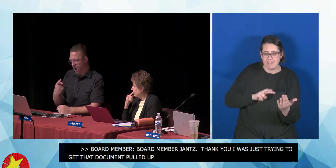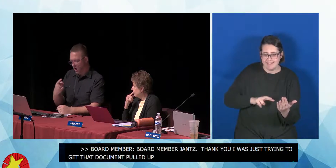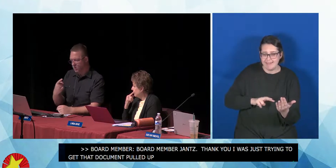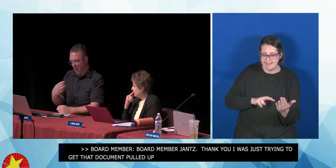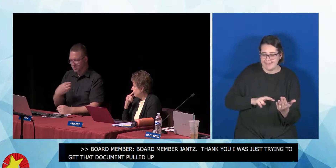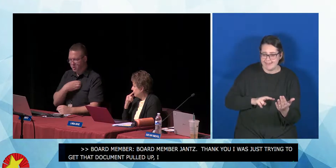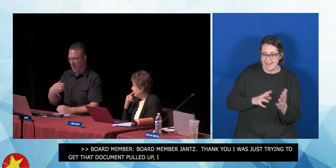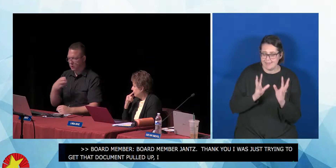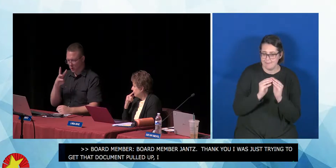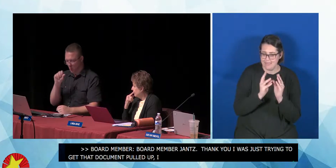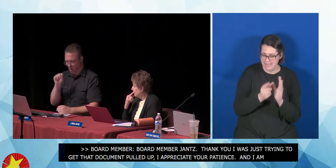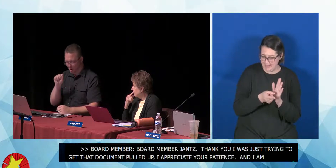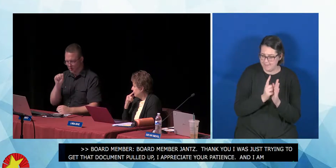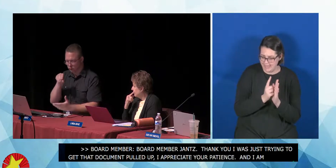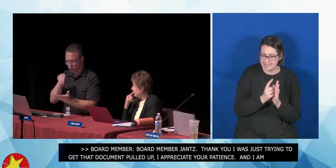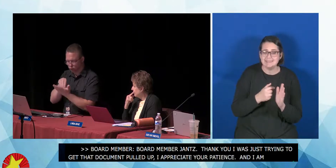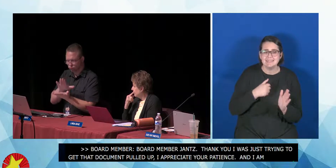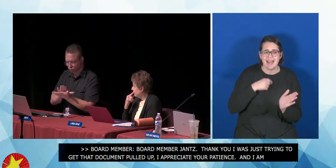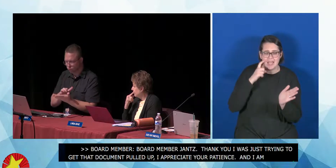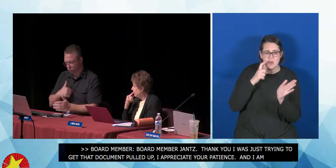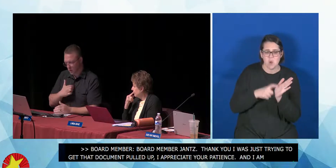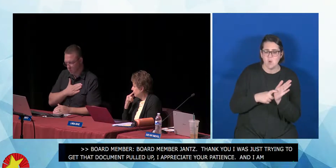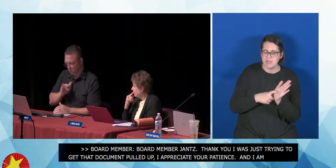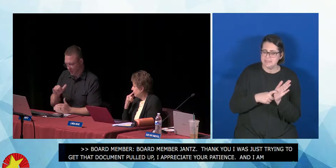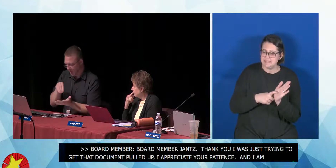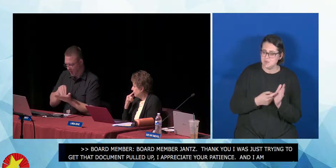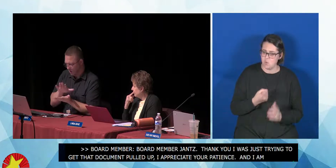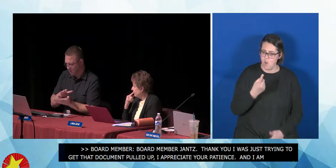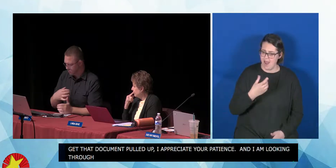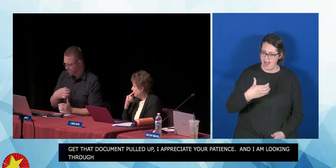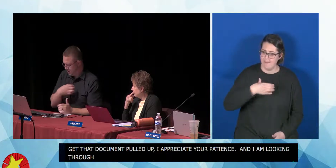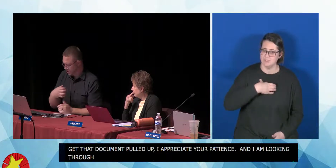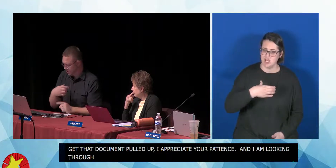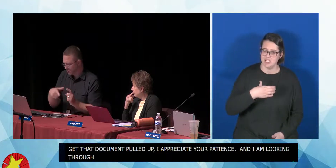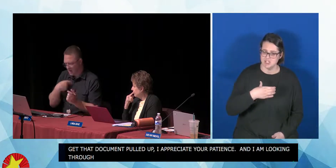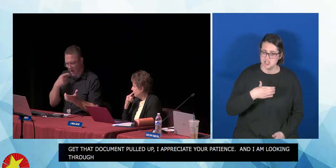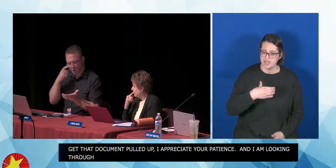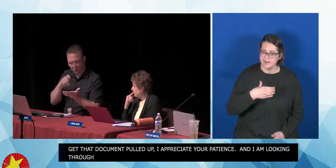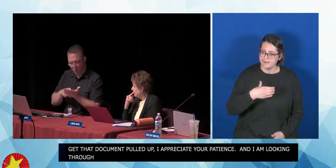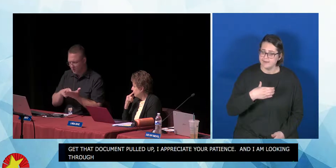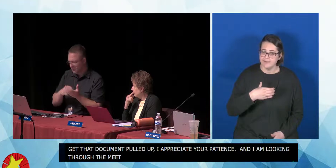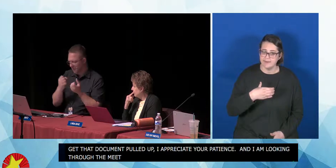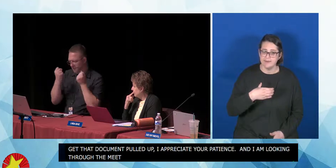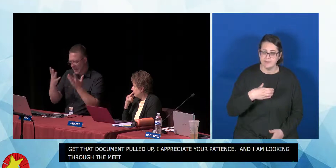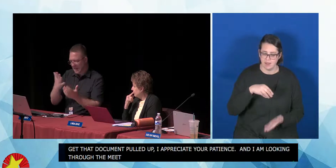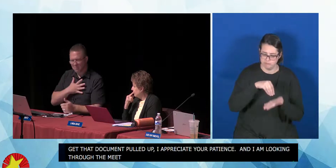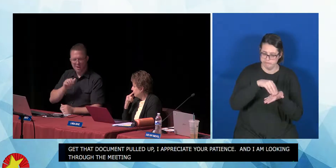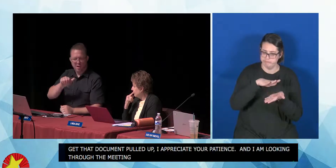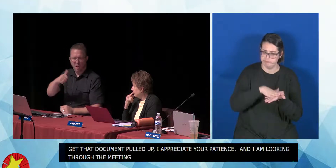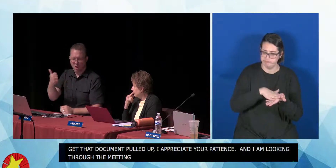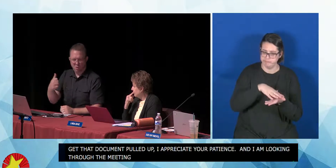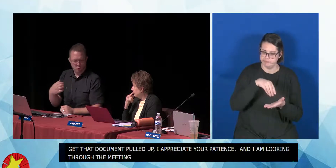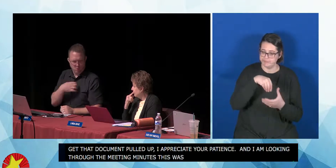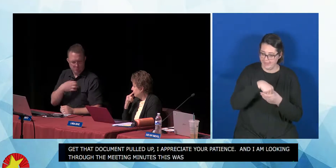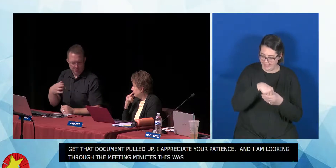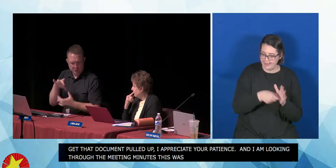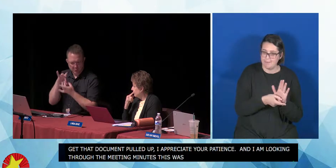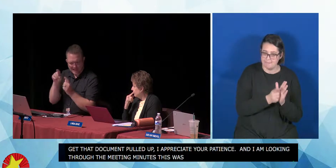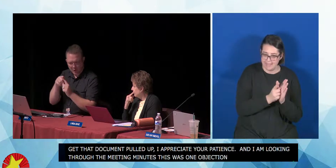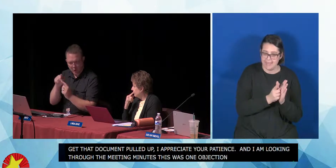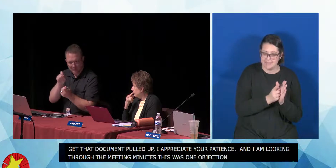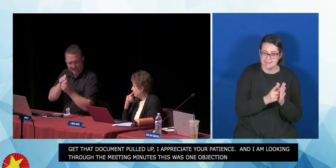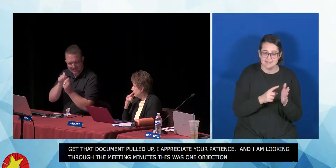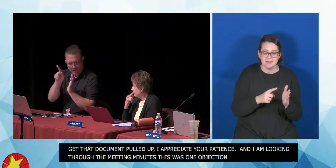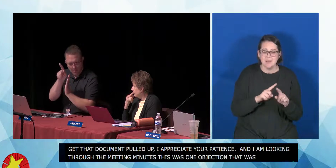minutes, and I noticed that there was one objection that was noted in the minutes. Many